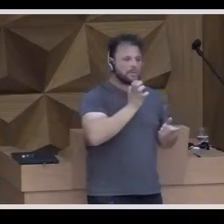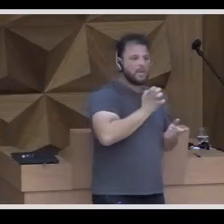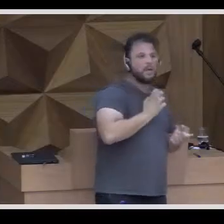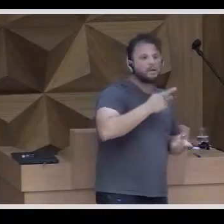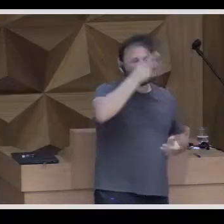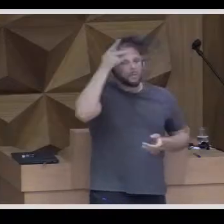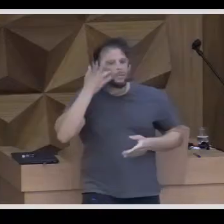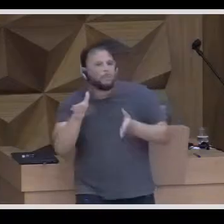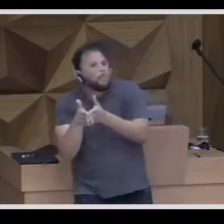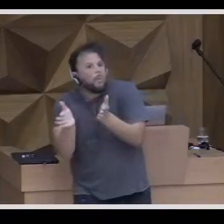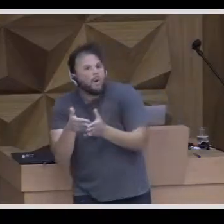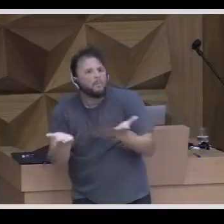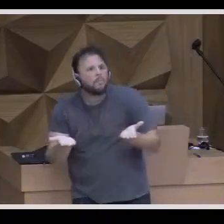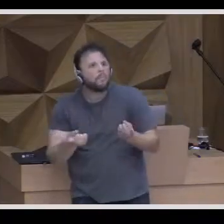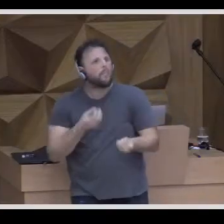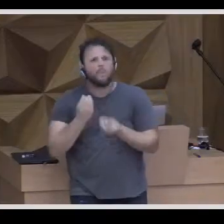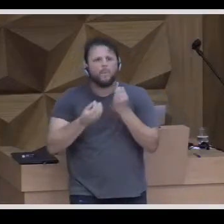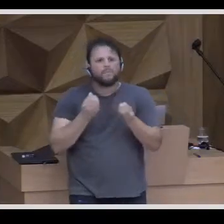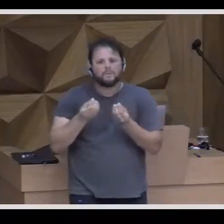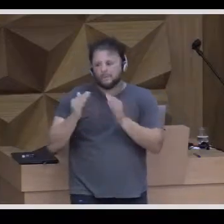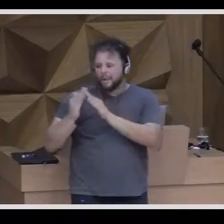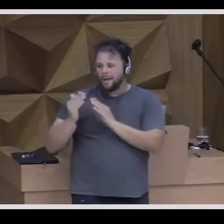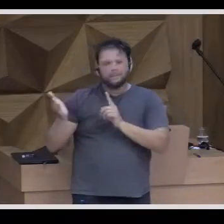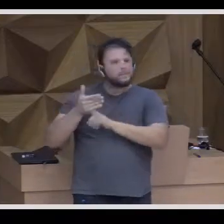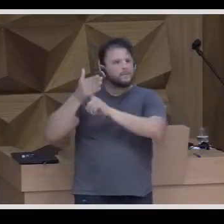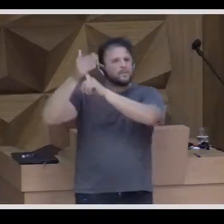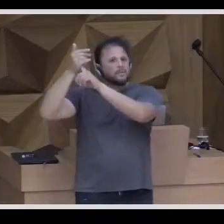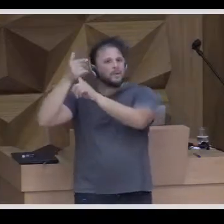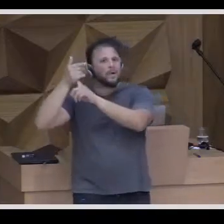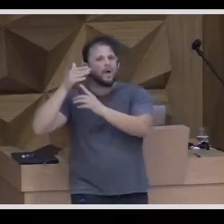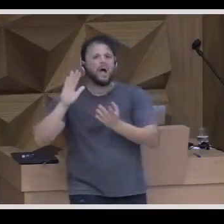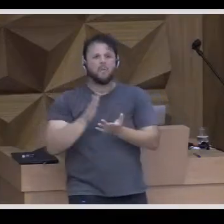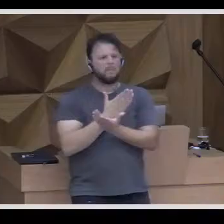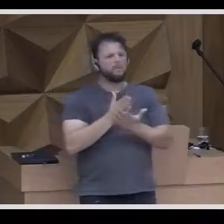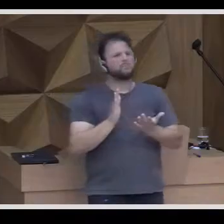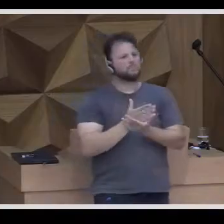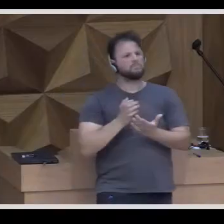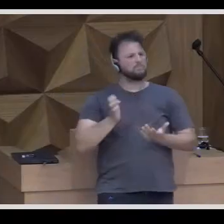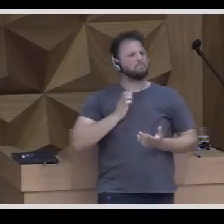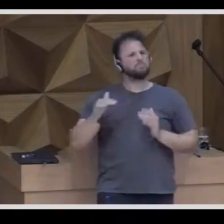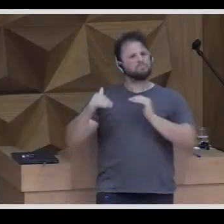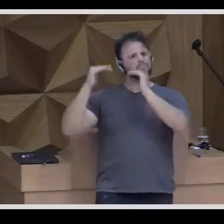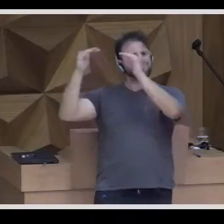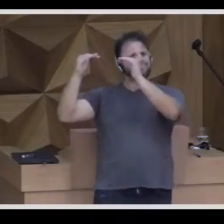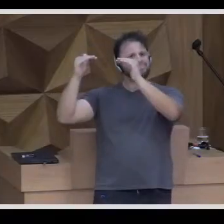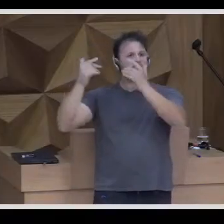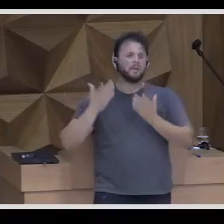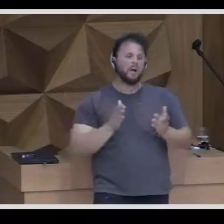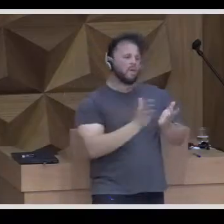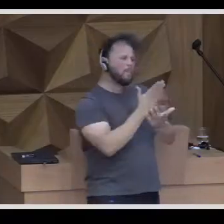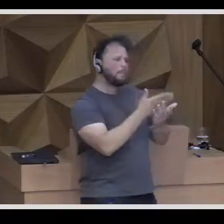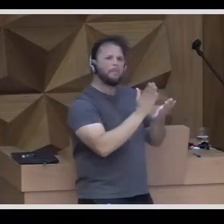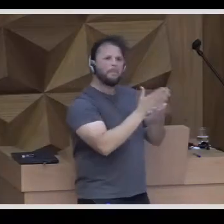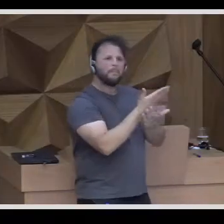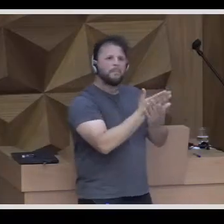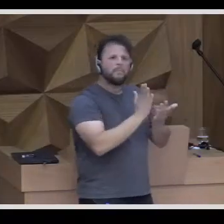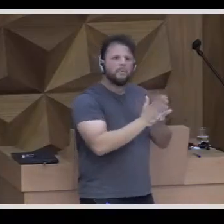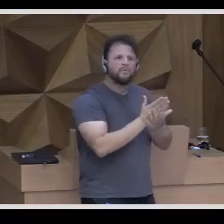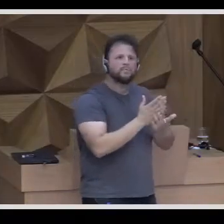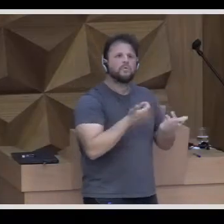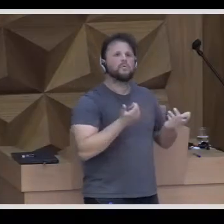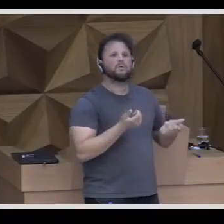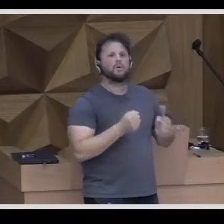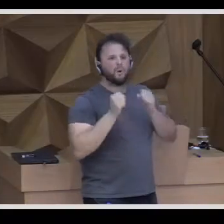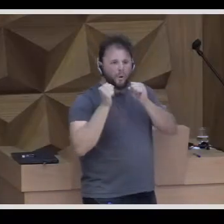in very good positions and they could potentially, you know, purchase an amazingly well kitted out smart home if that's what